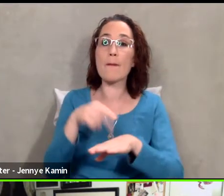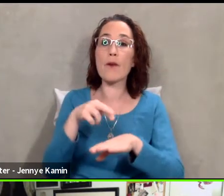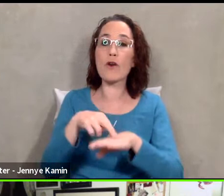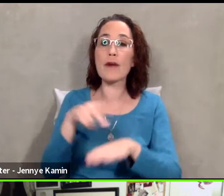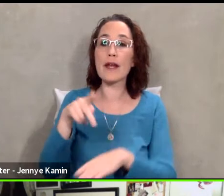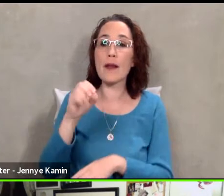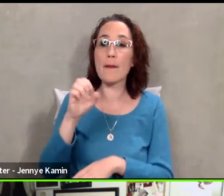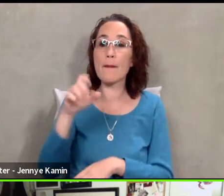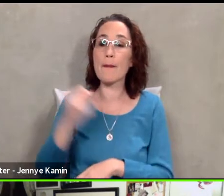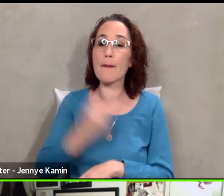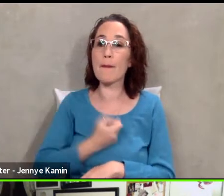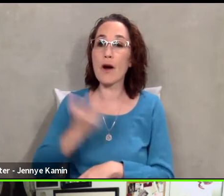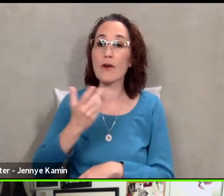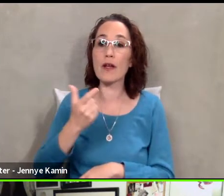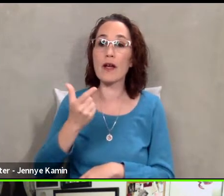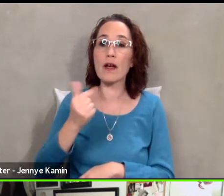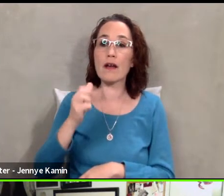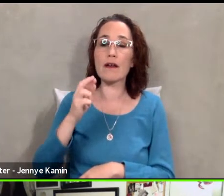is,